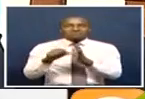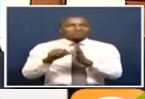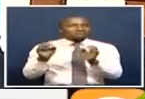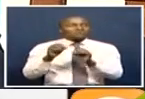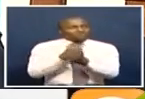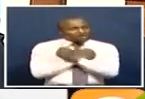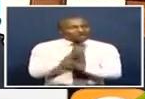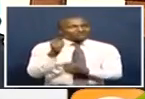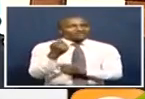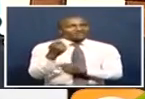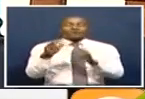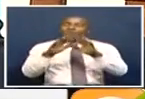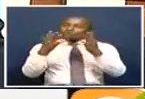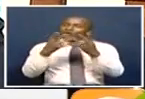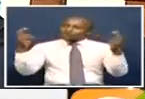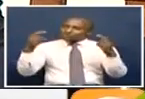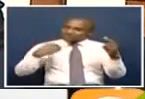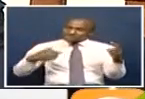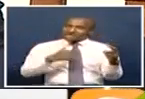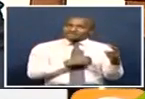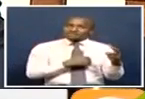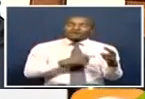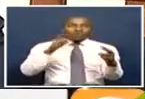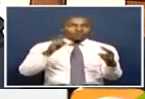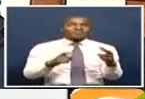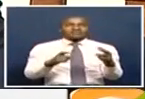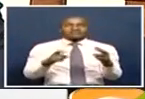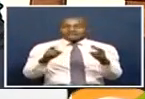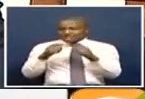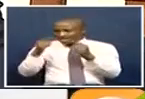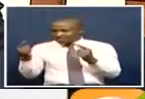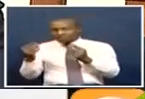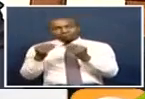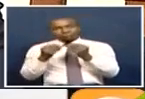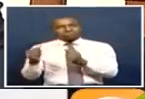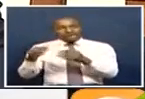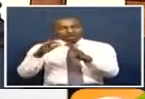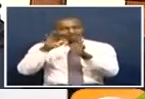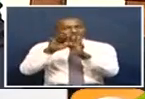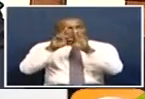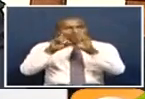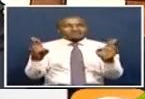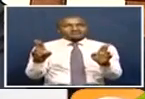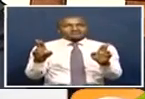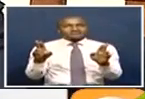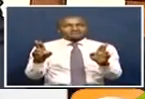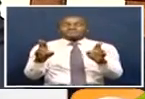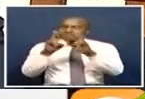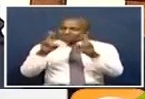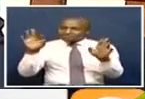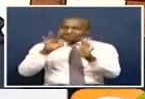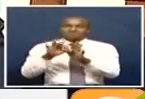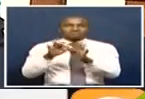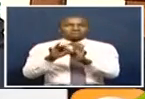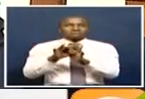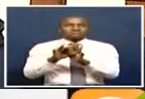Kenya. The world is watching us. Let us defeat our enemies by voting peacefully, having peaceful elections,